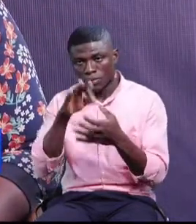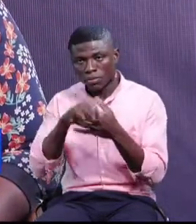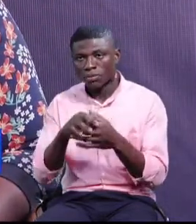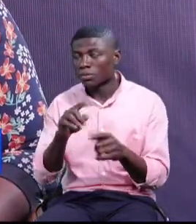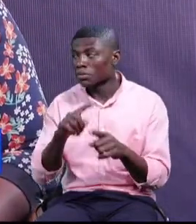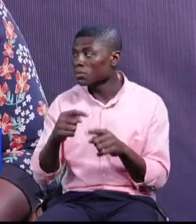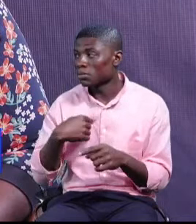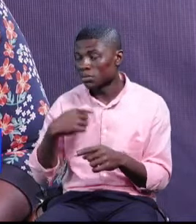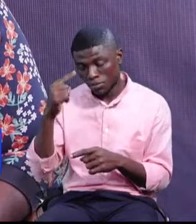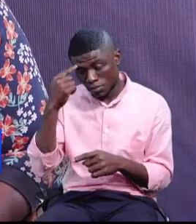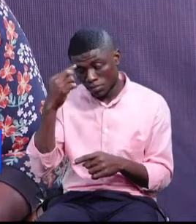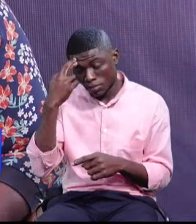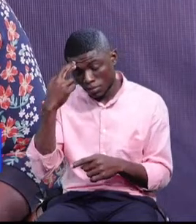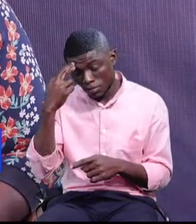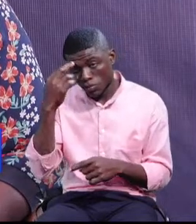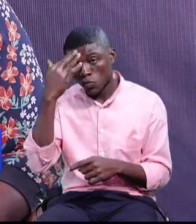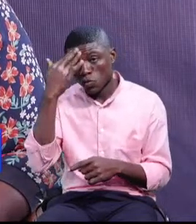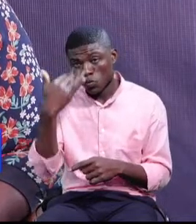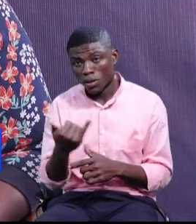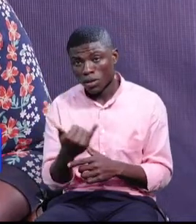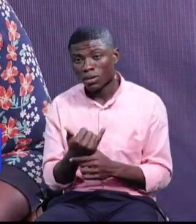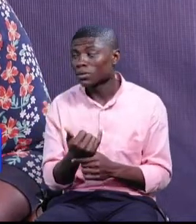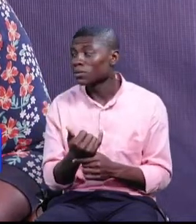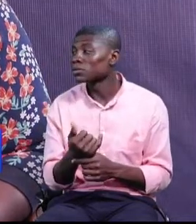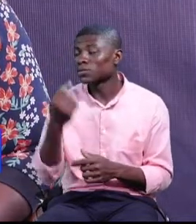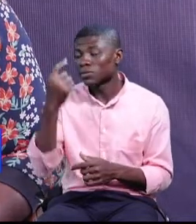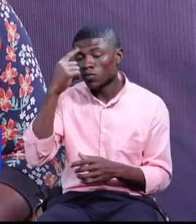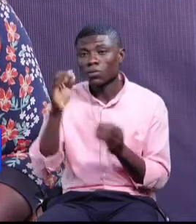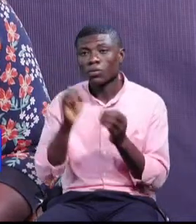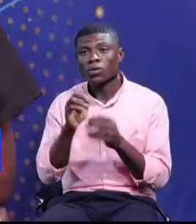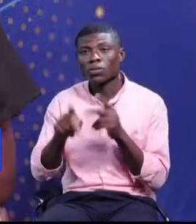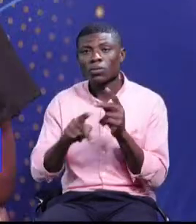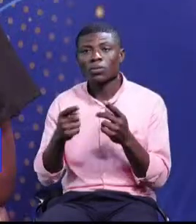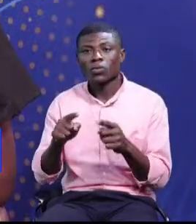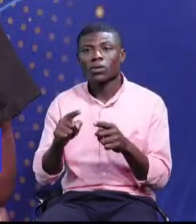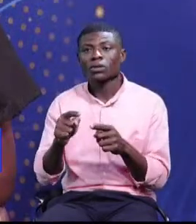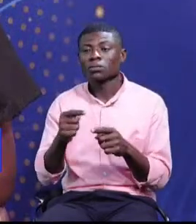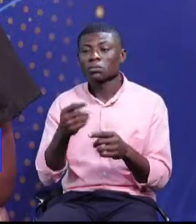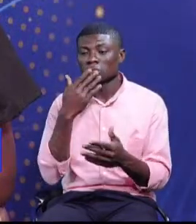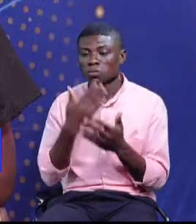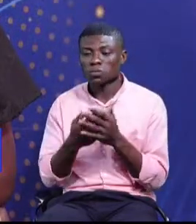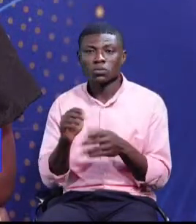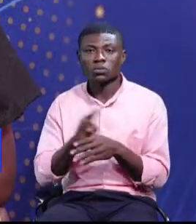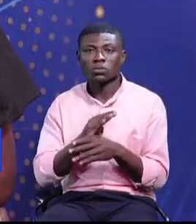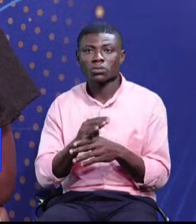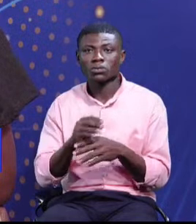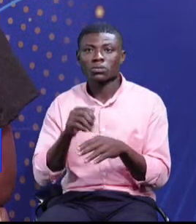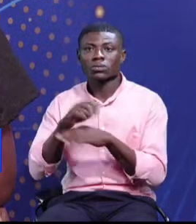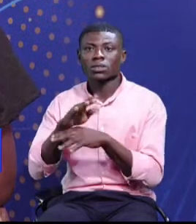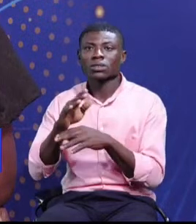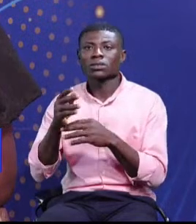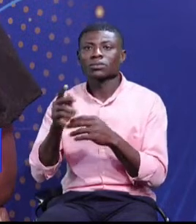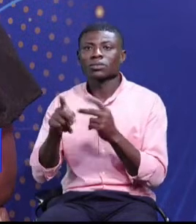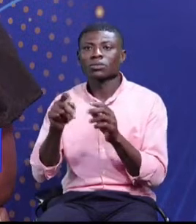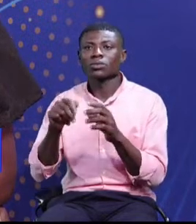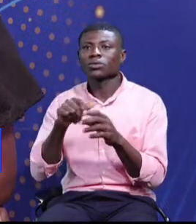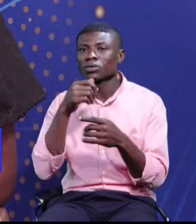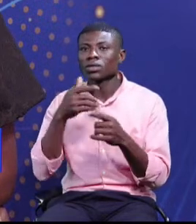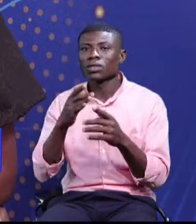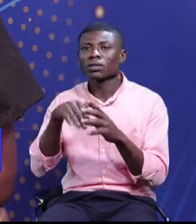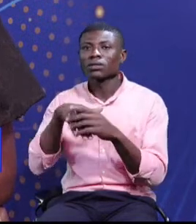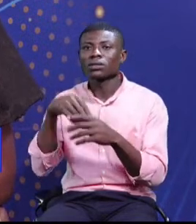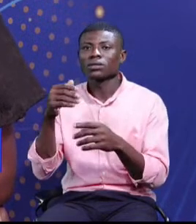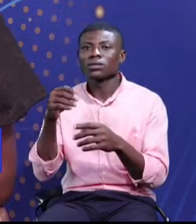think part of the reason as well is because for a lot of people, when they do well in their business, they send their children outside. Yeah. And then the